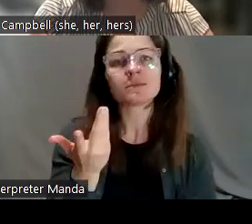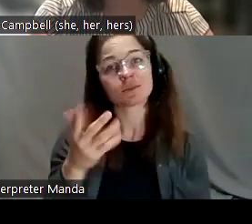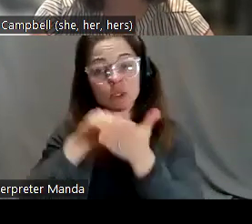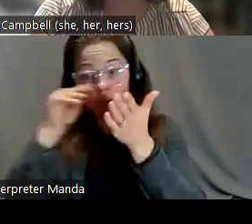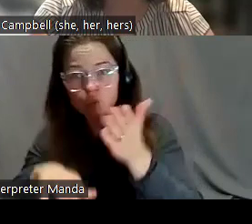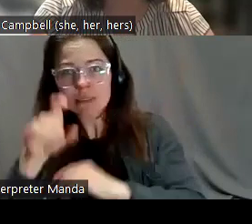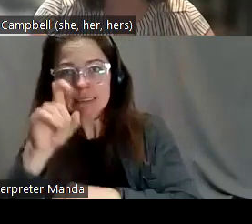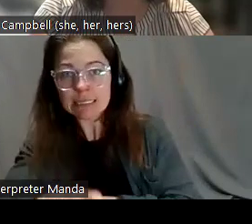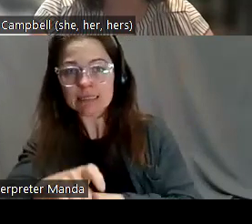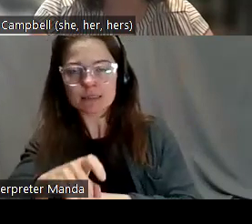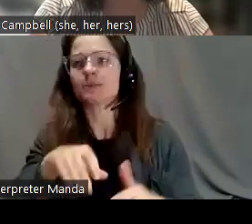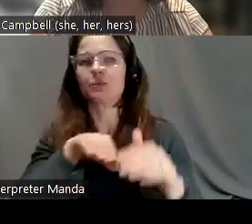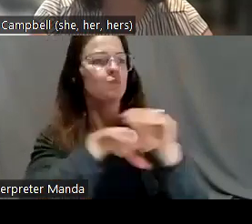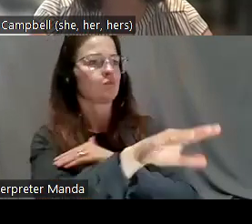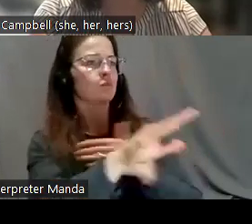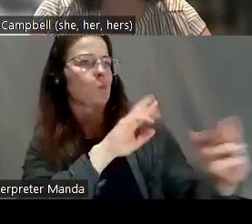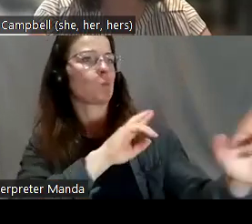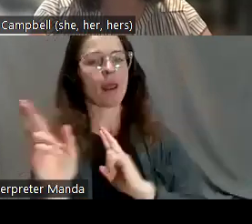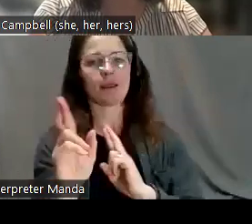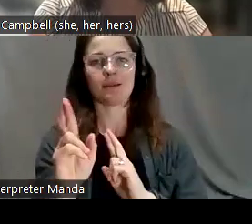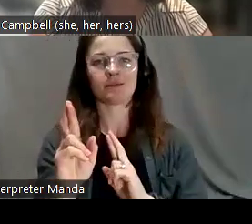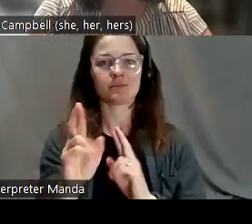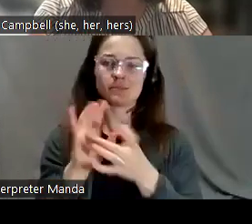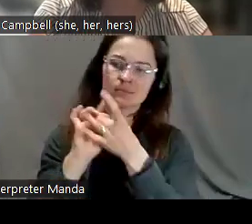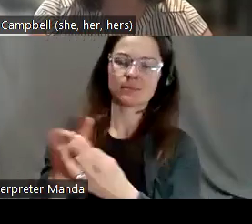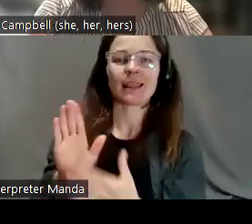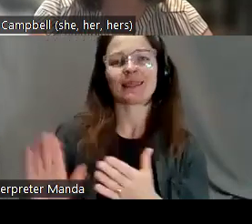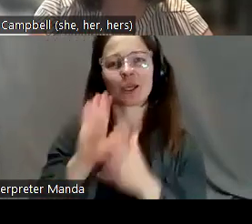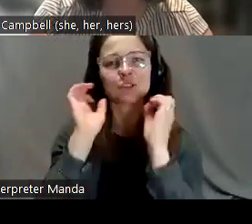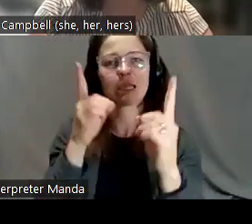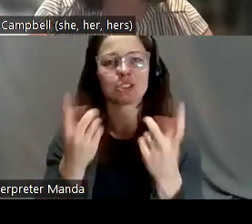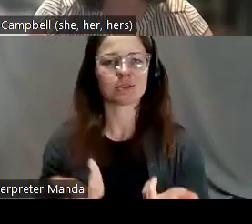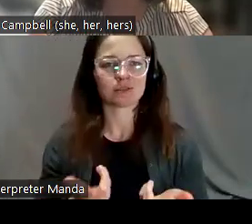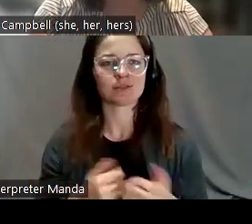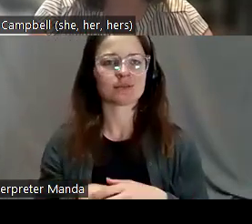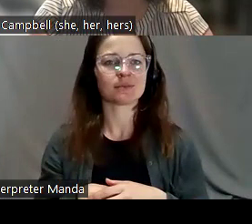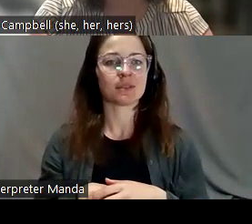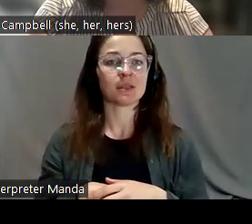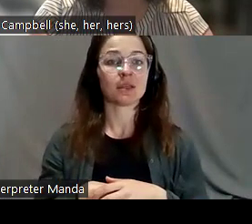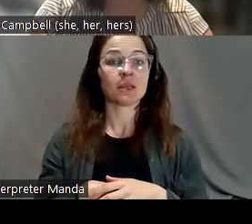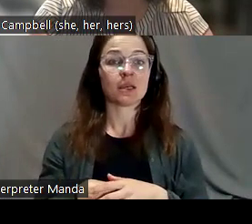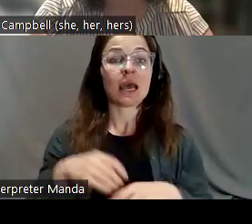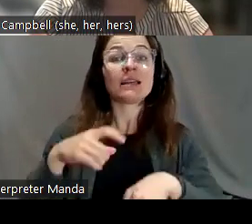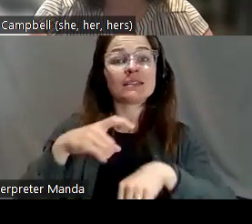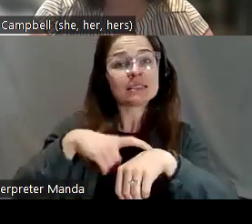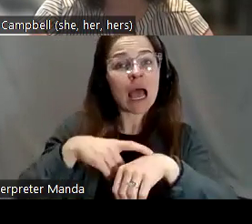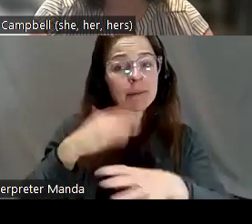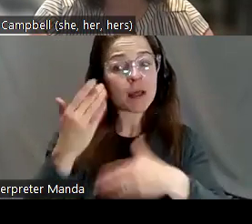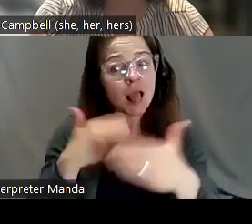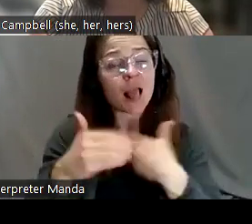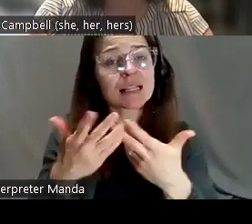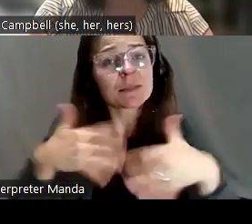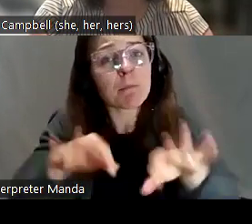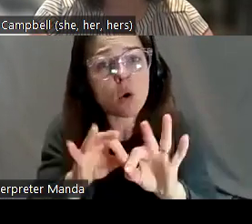student needs to have it for their educational purposes. Timeliness to access is crucial, but delays in access